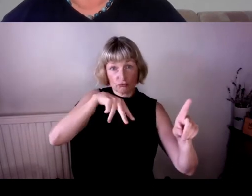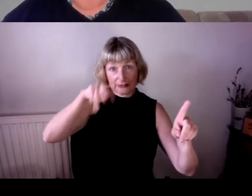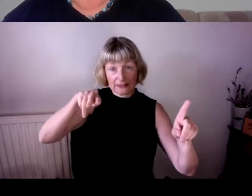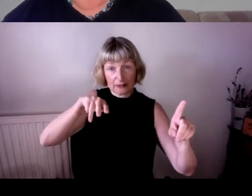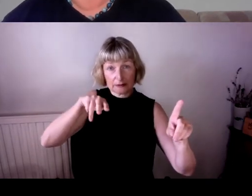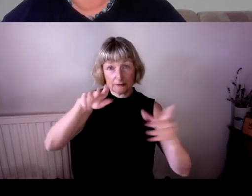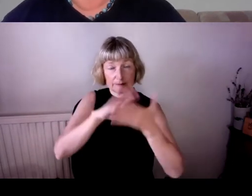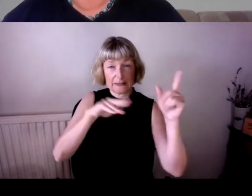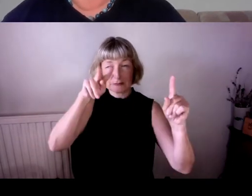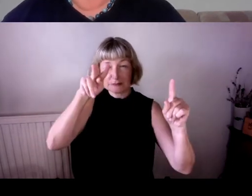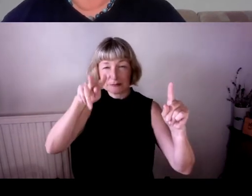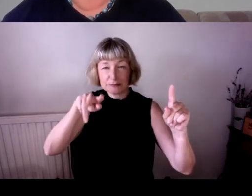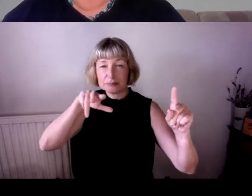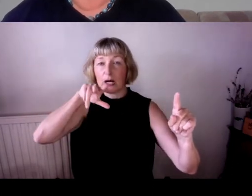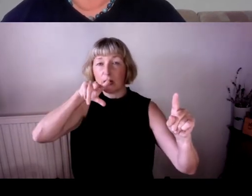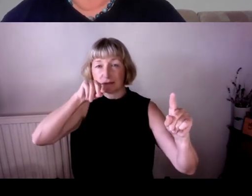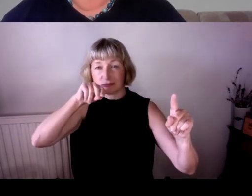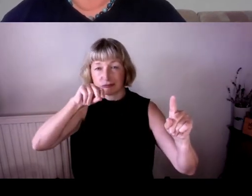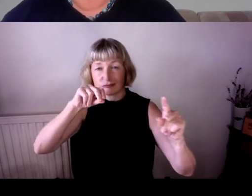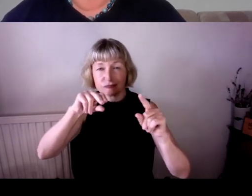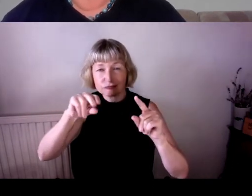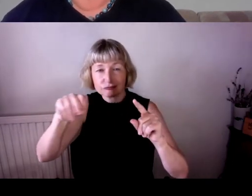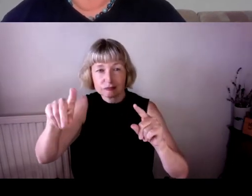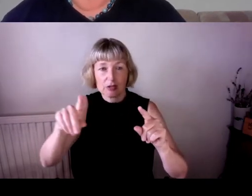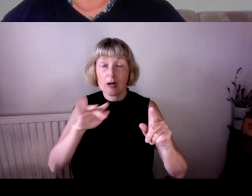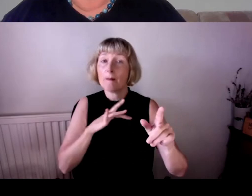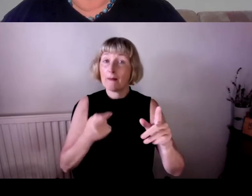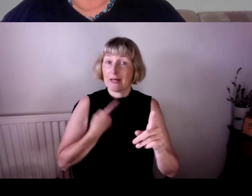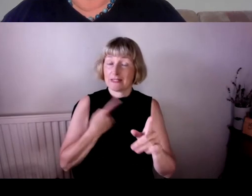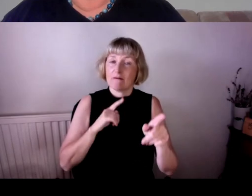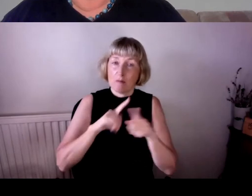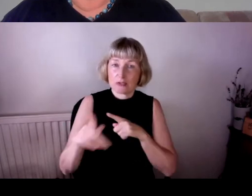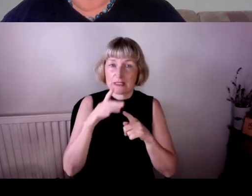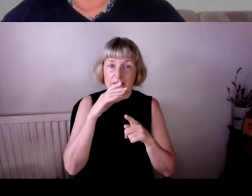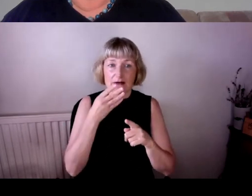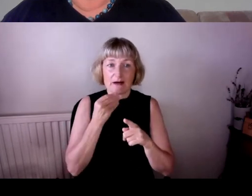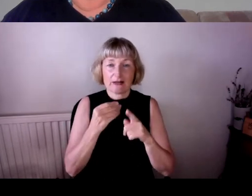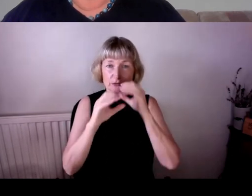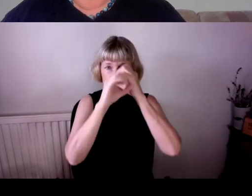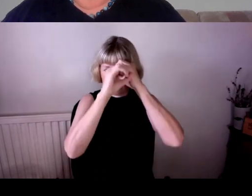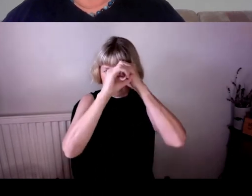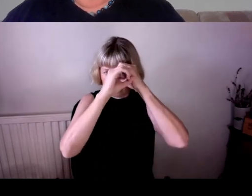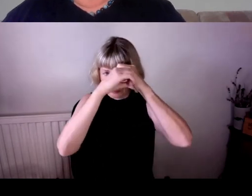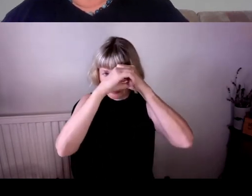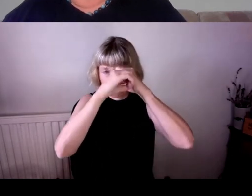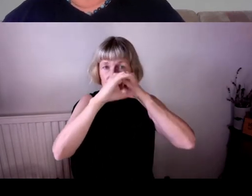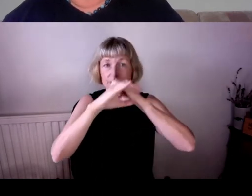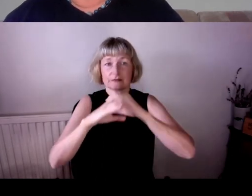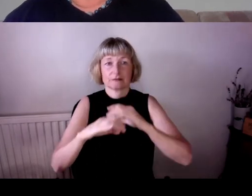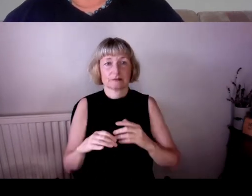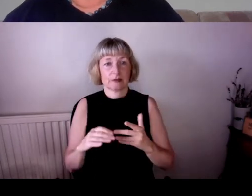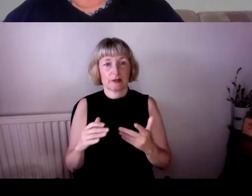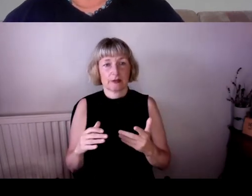most tired, but predominantly I will use just magnification. So right now, I'm sure all of you guys can just see loads of tiles